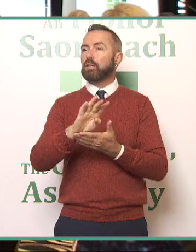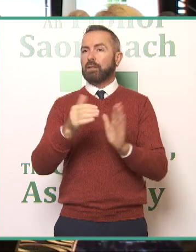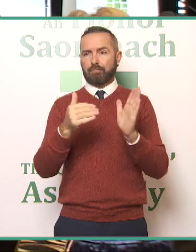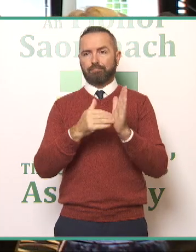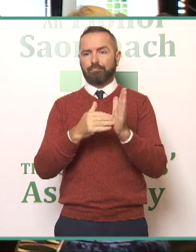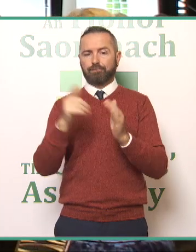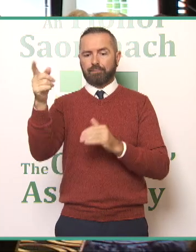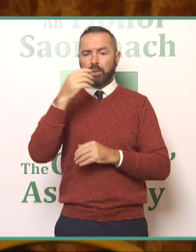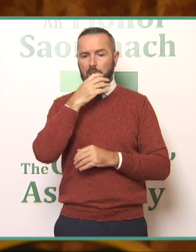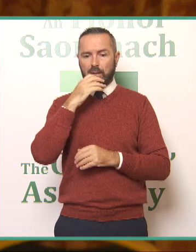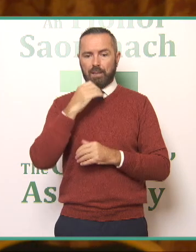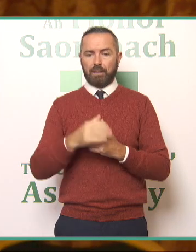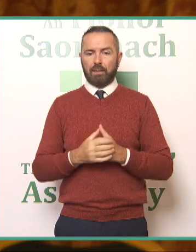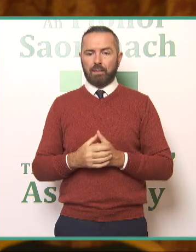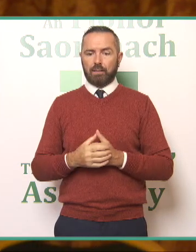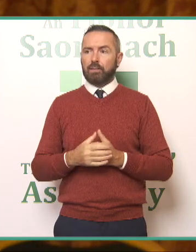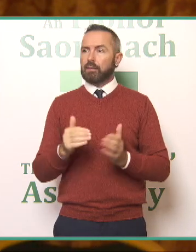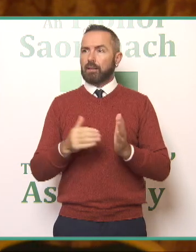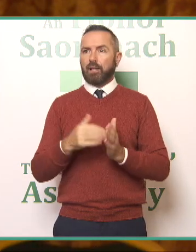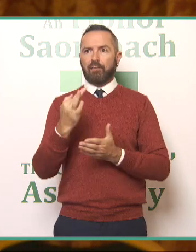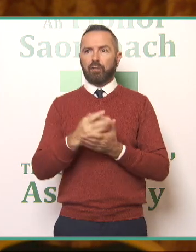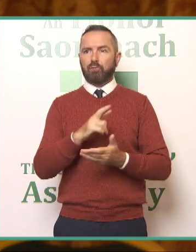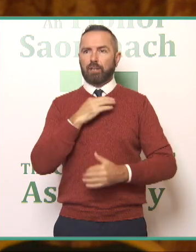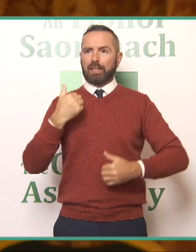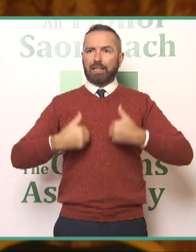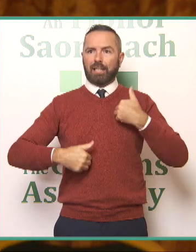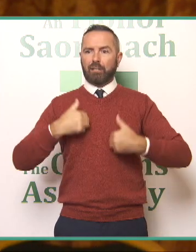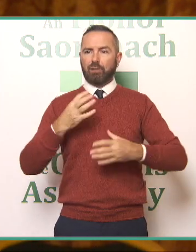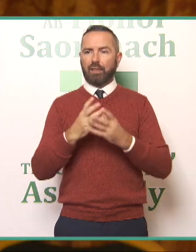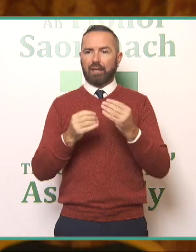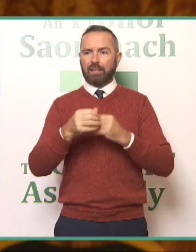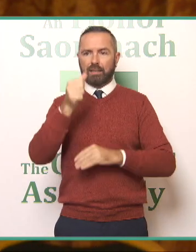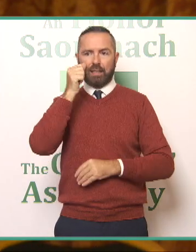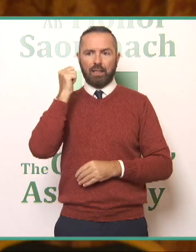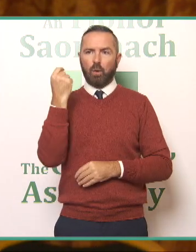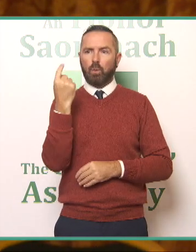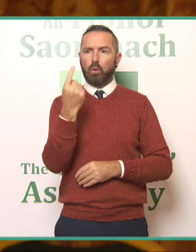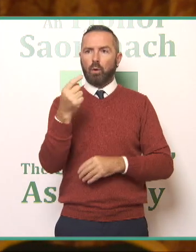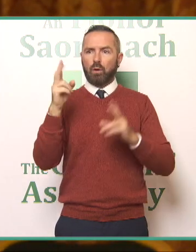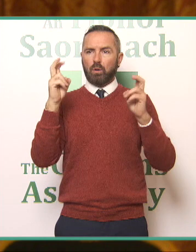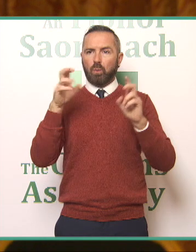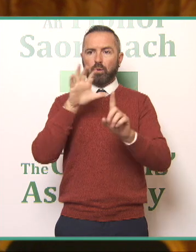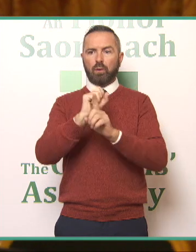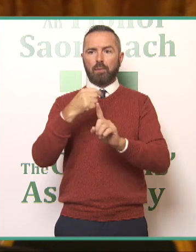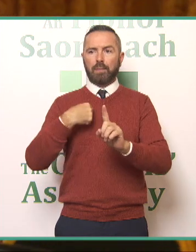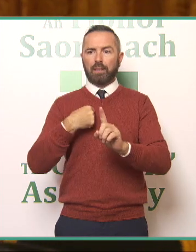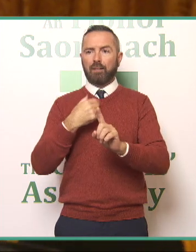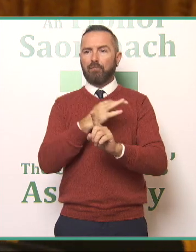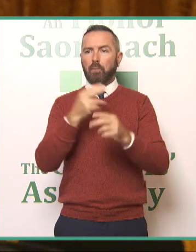Yeah, there was a couple of really interesting things yesterday in terms of one of the phrases that caught me was from the organic farmer when he